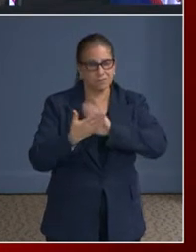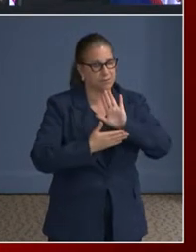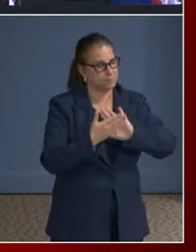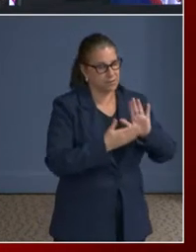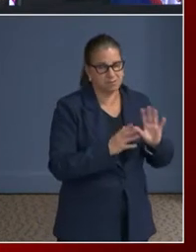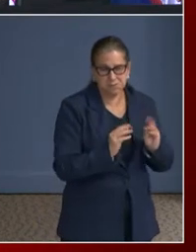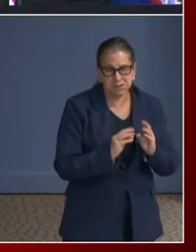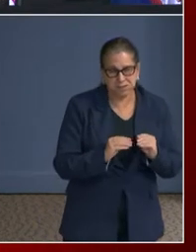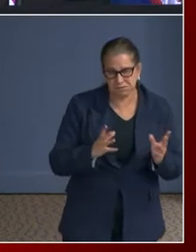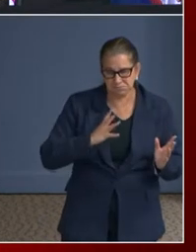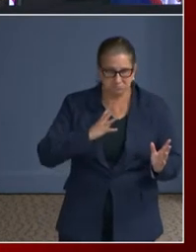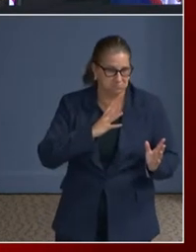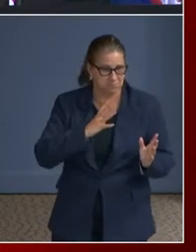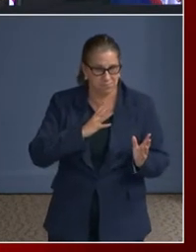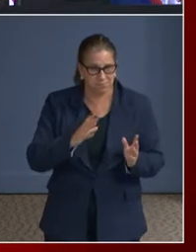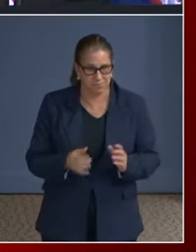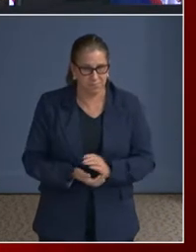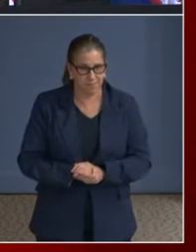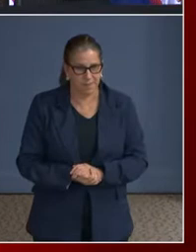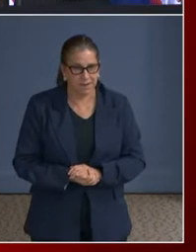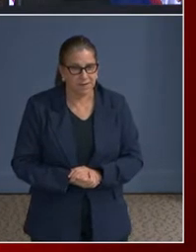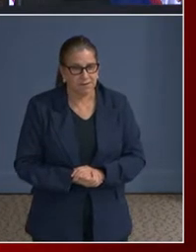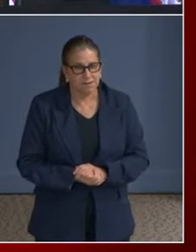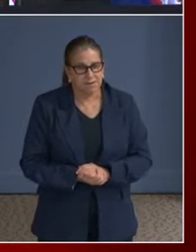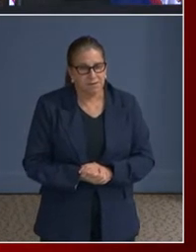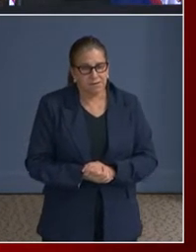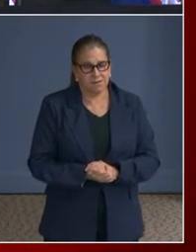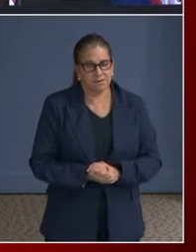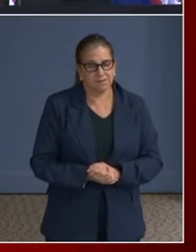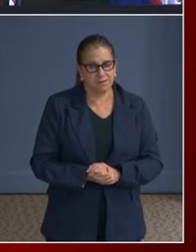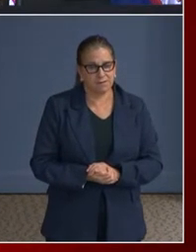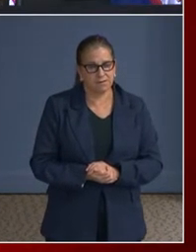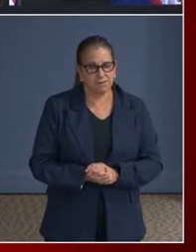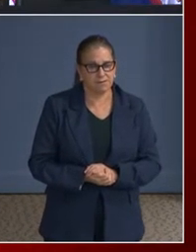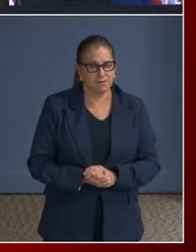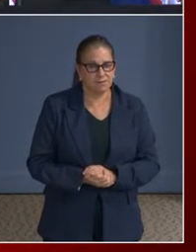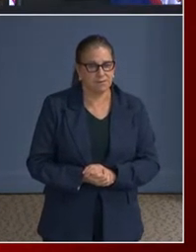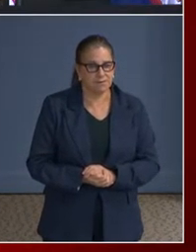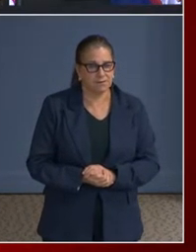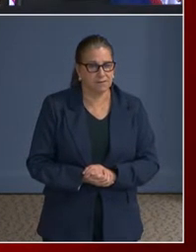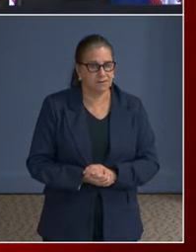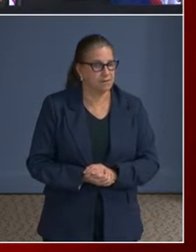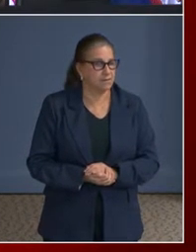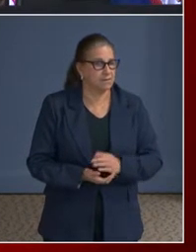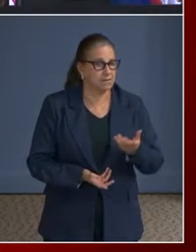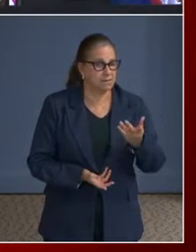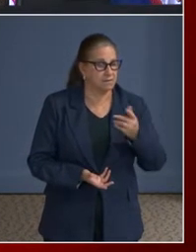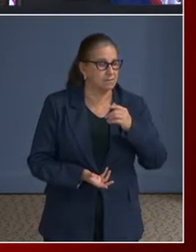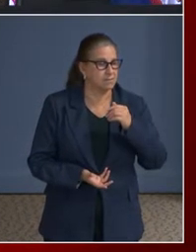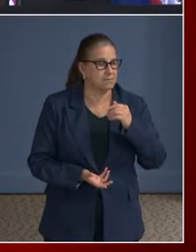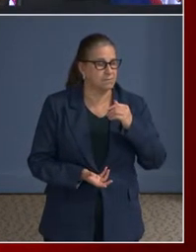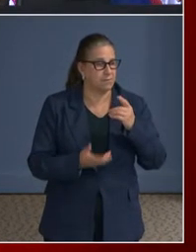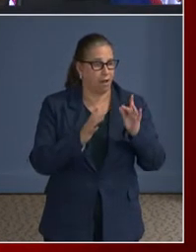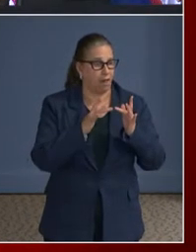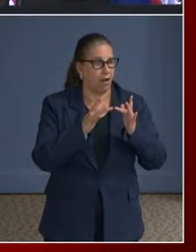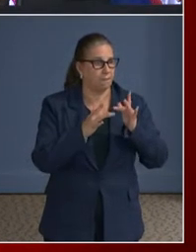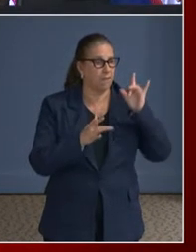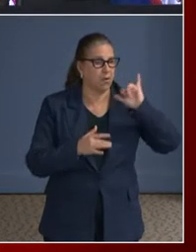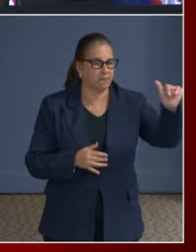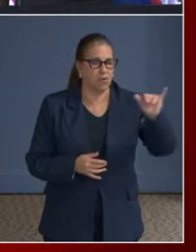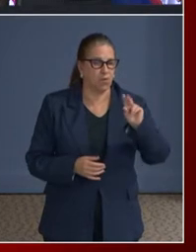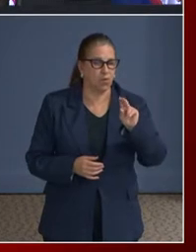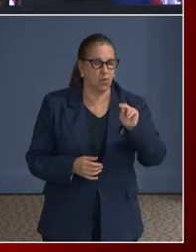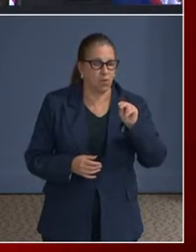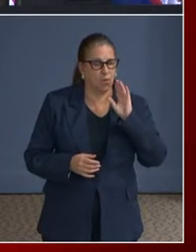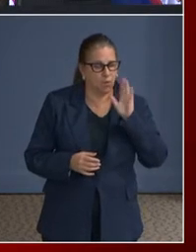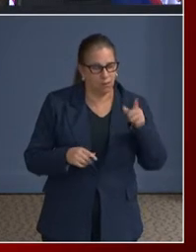to have this be a virtual type of summit in perpetuity, but having to work under these types of conditions